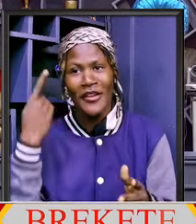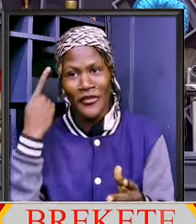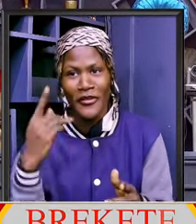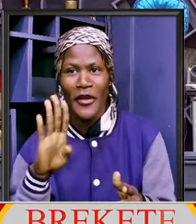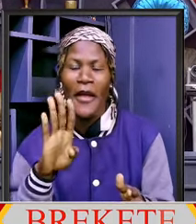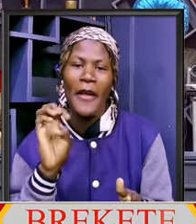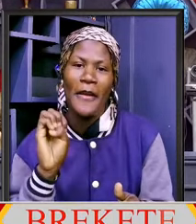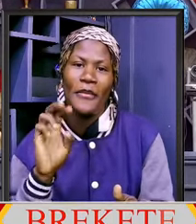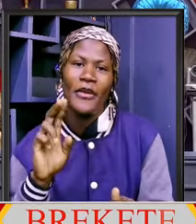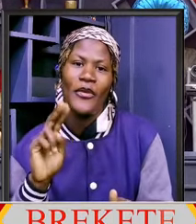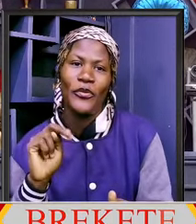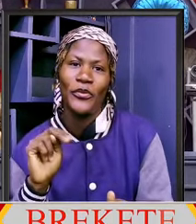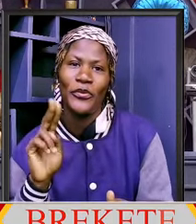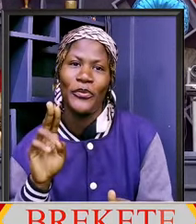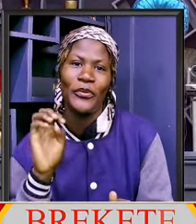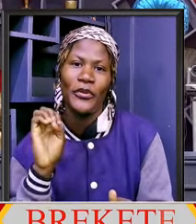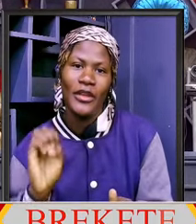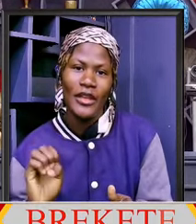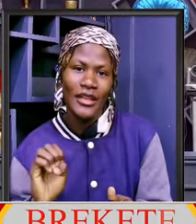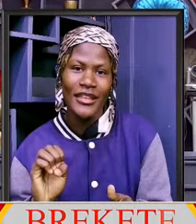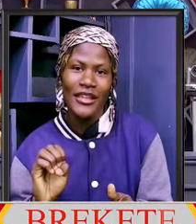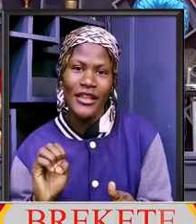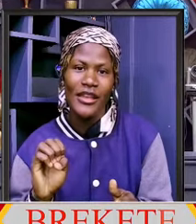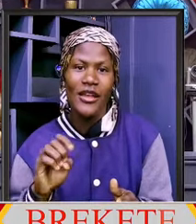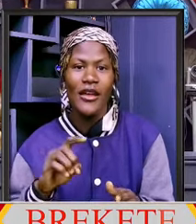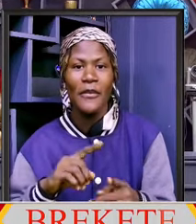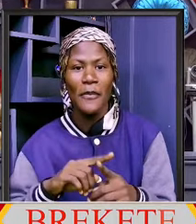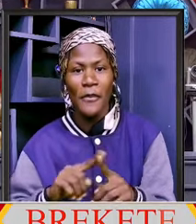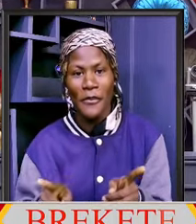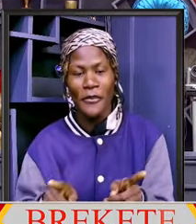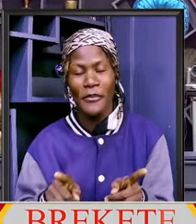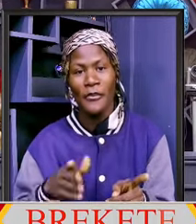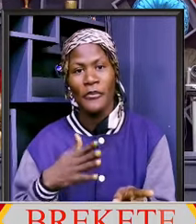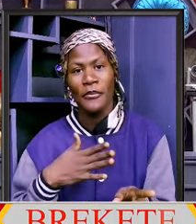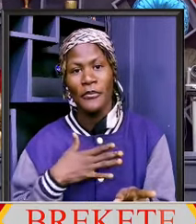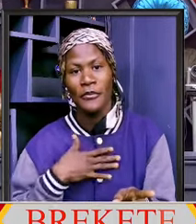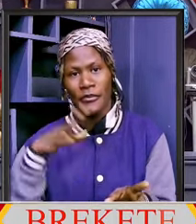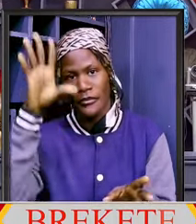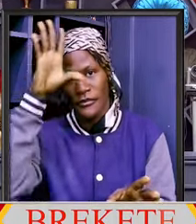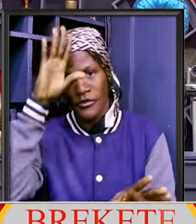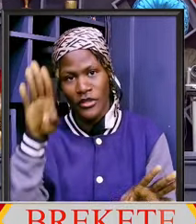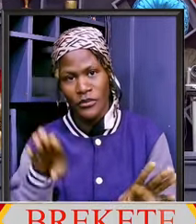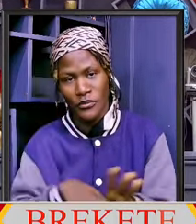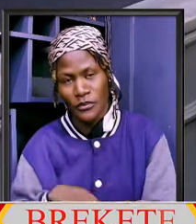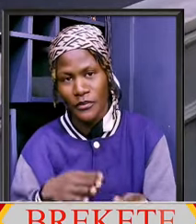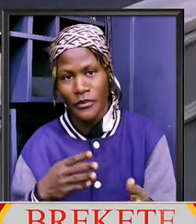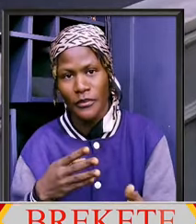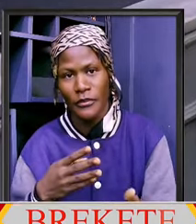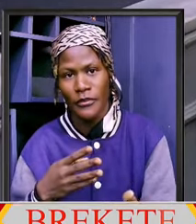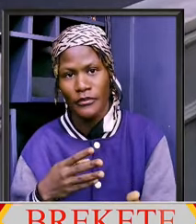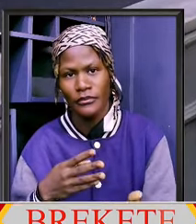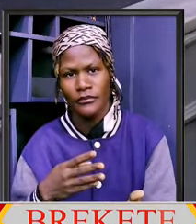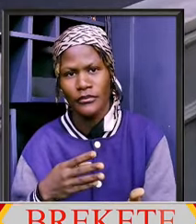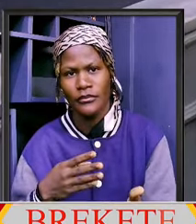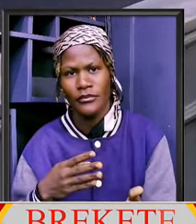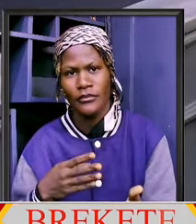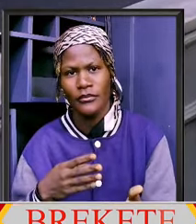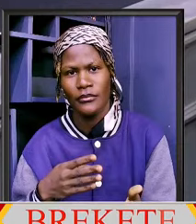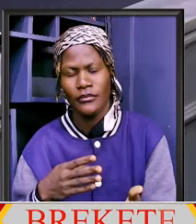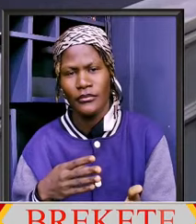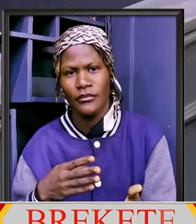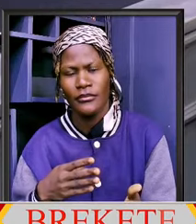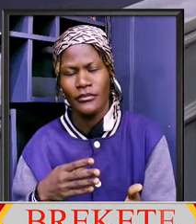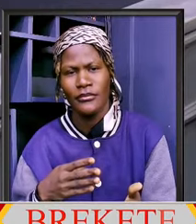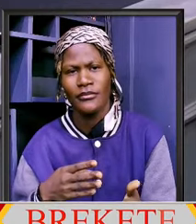Okay. Daria Road, Dankende. Okay. At last, my husband died. We go home. We bury